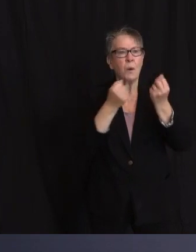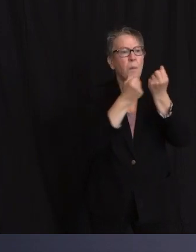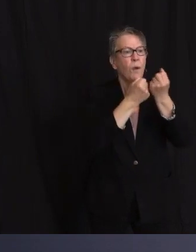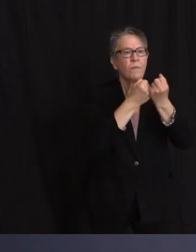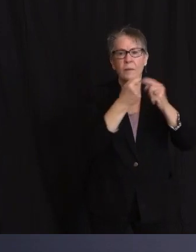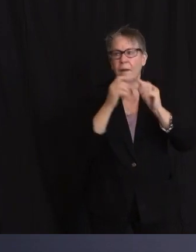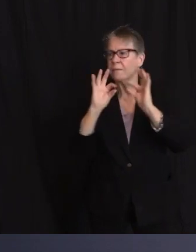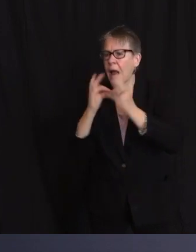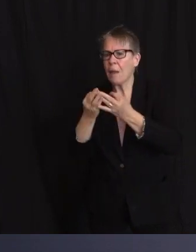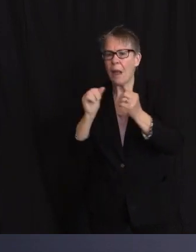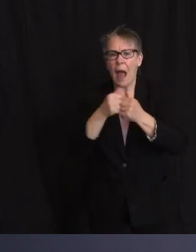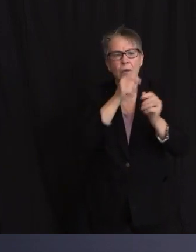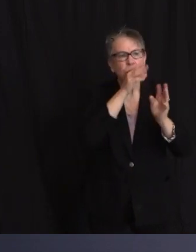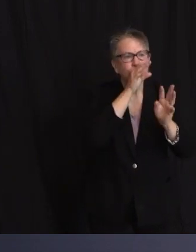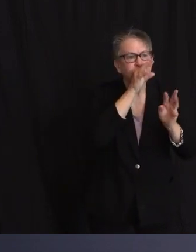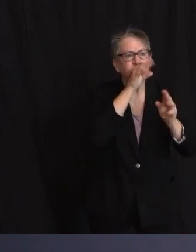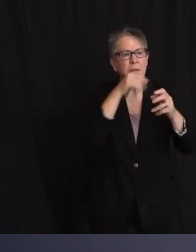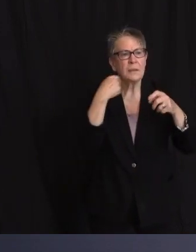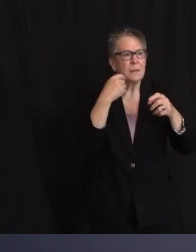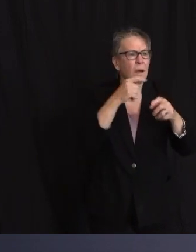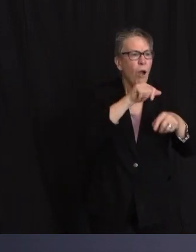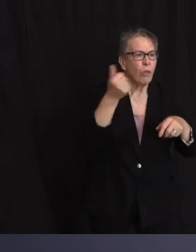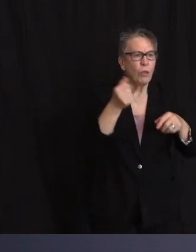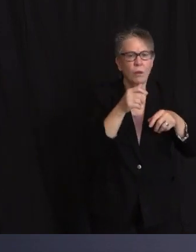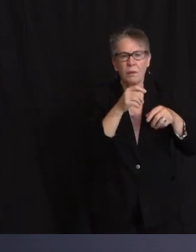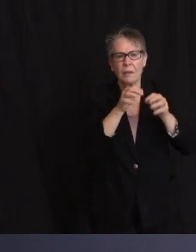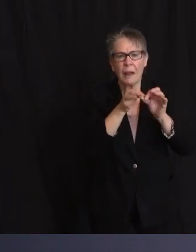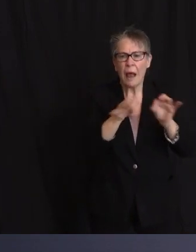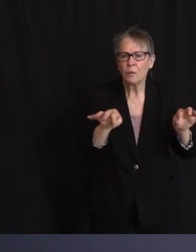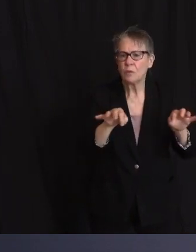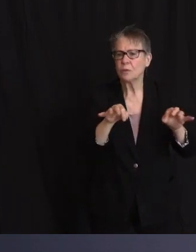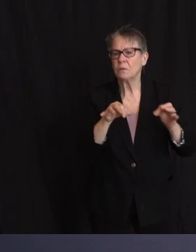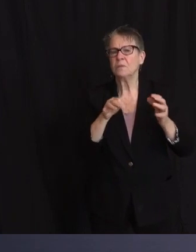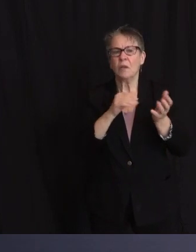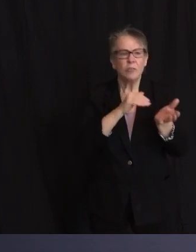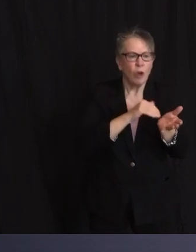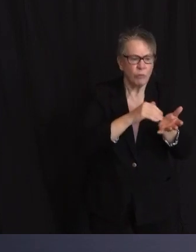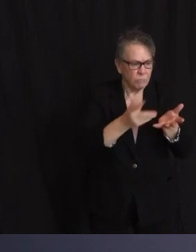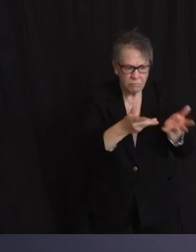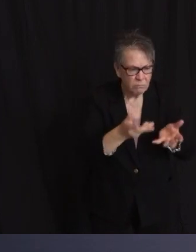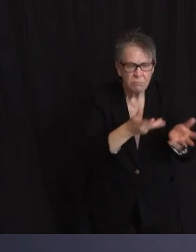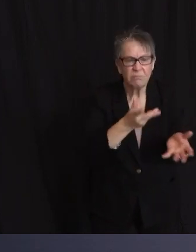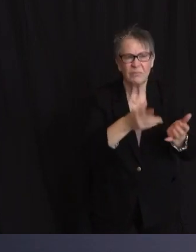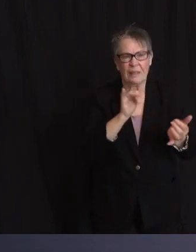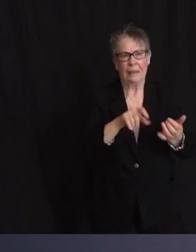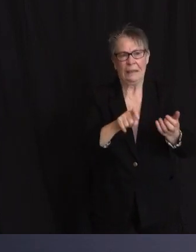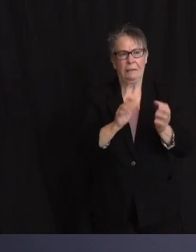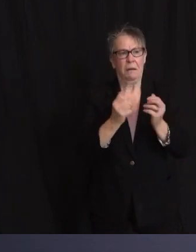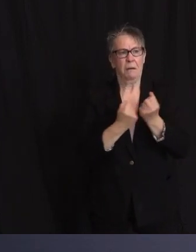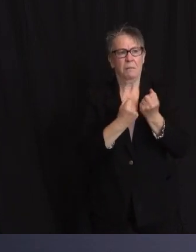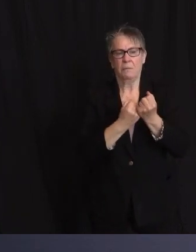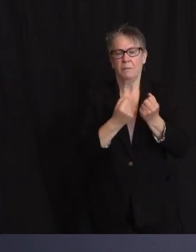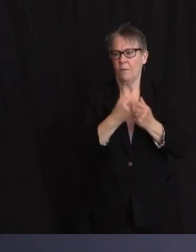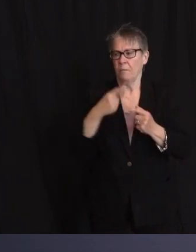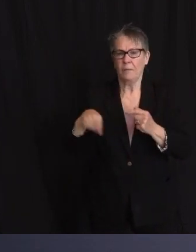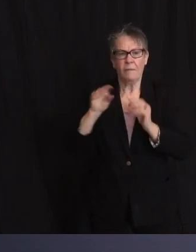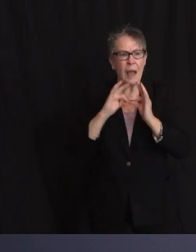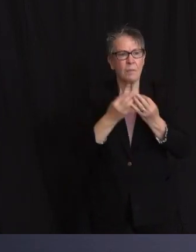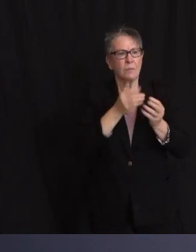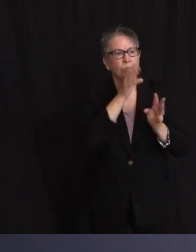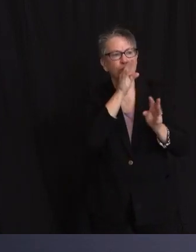were most recently staying in homeless shelters. The care team at this alternative